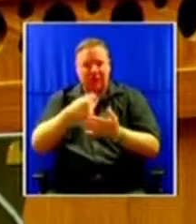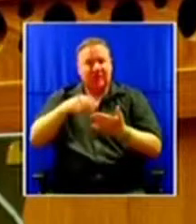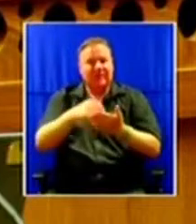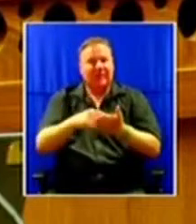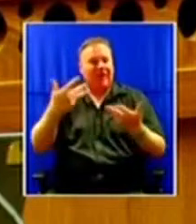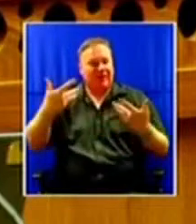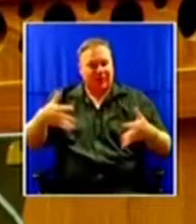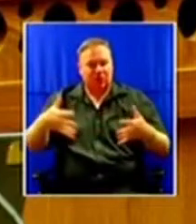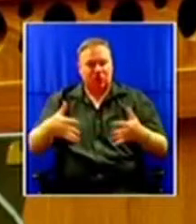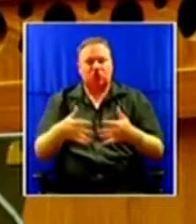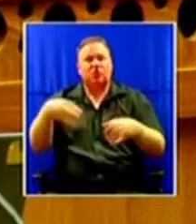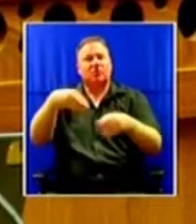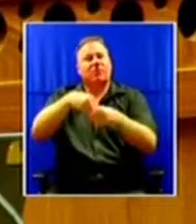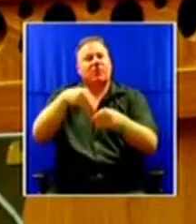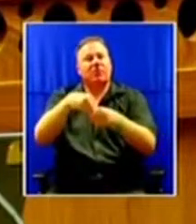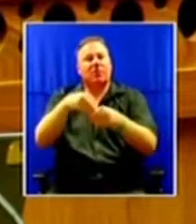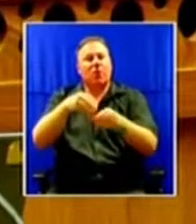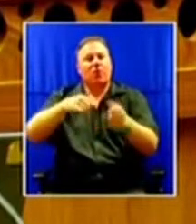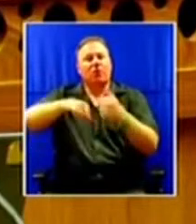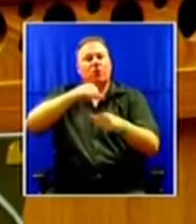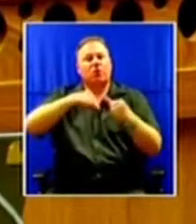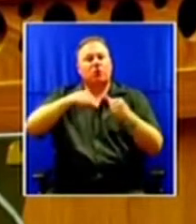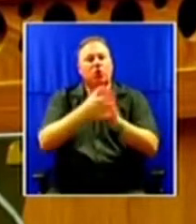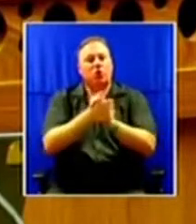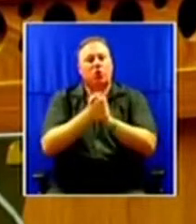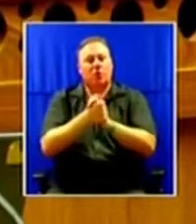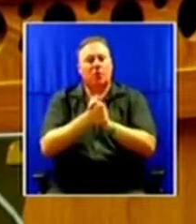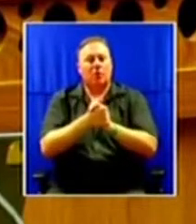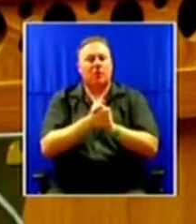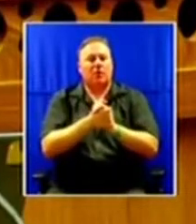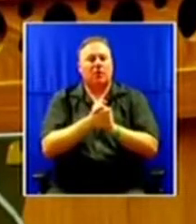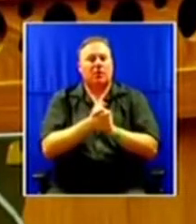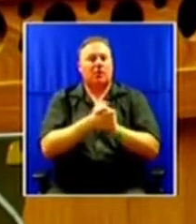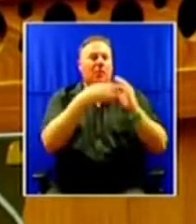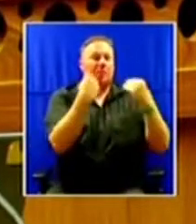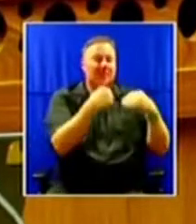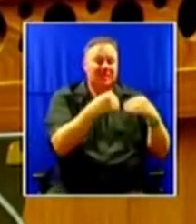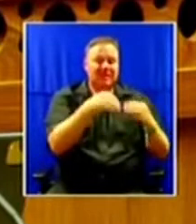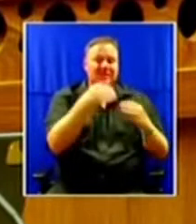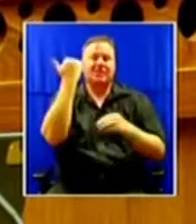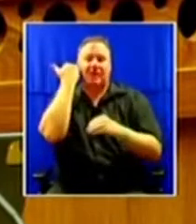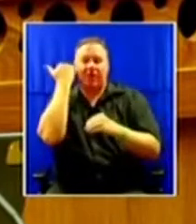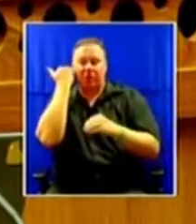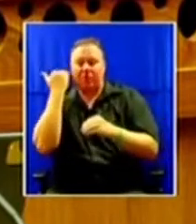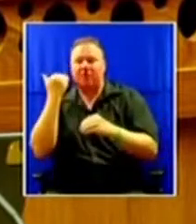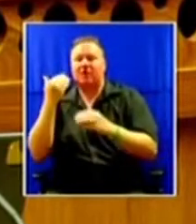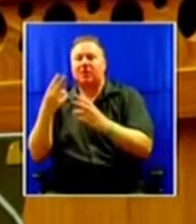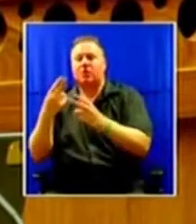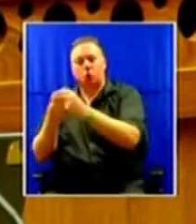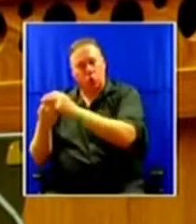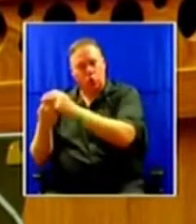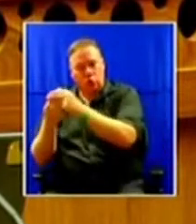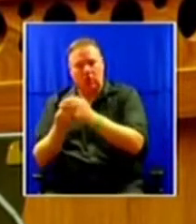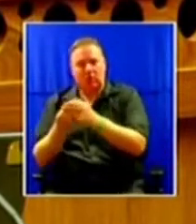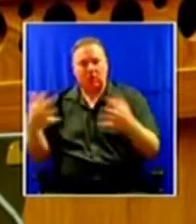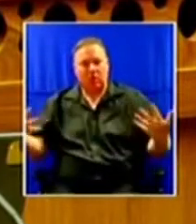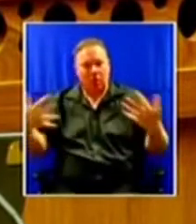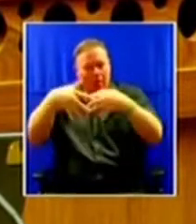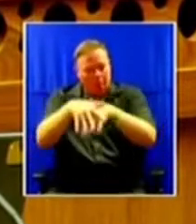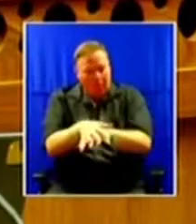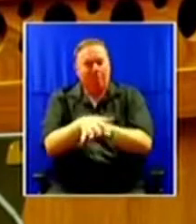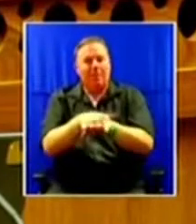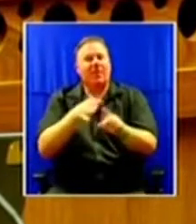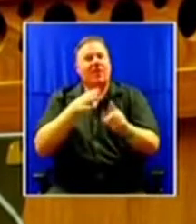social compact between labor, business, and government and communities, have already had an impact in